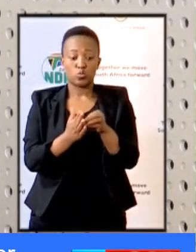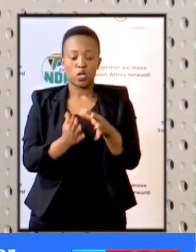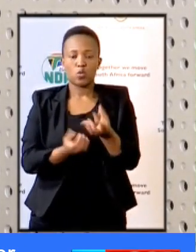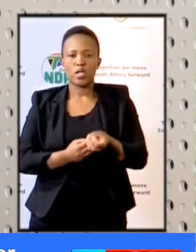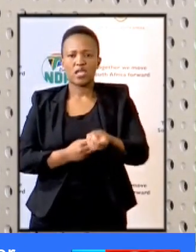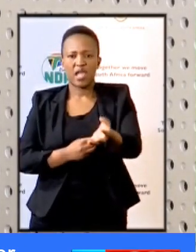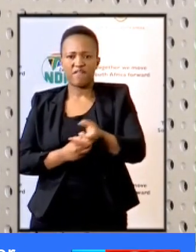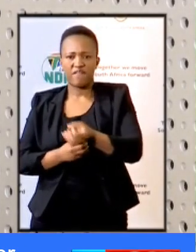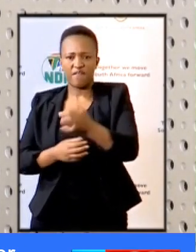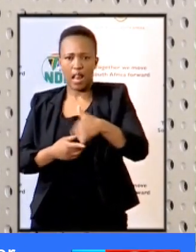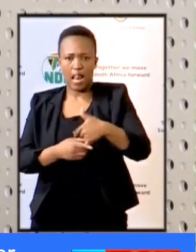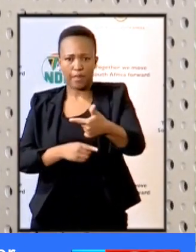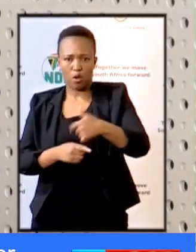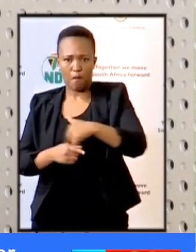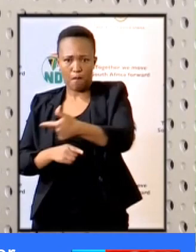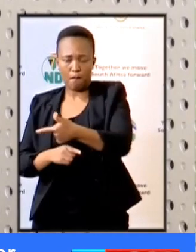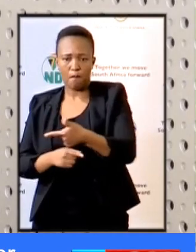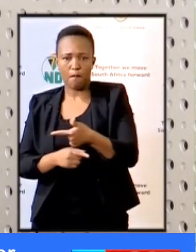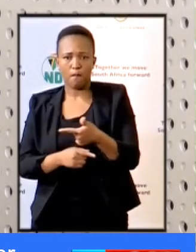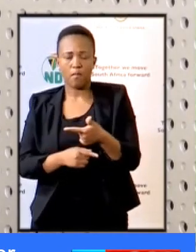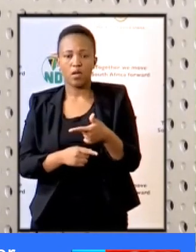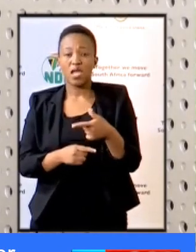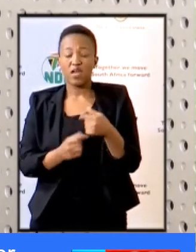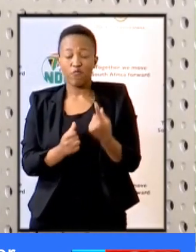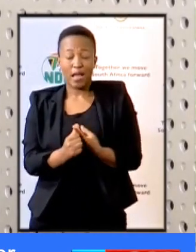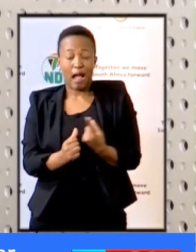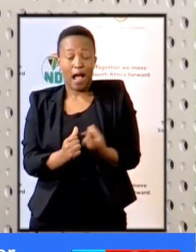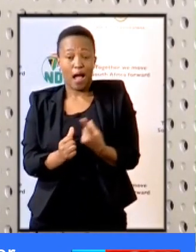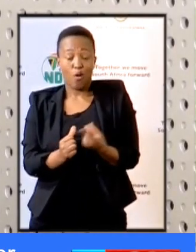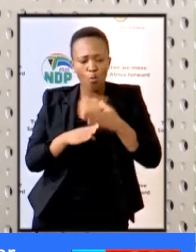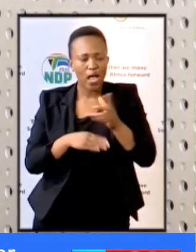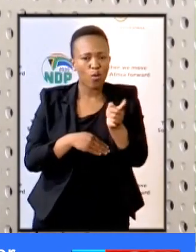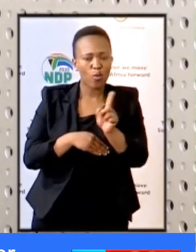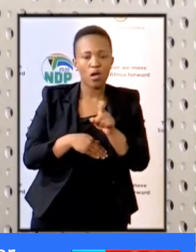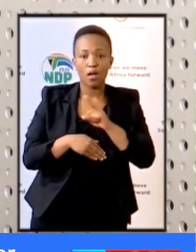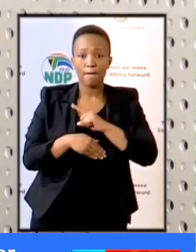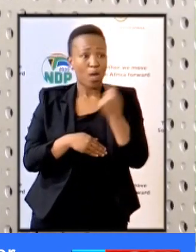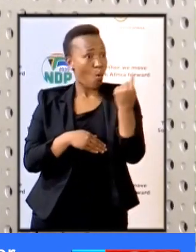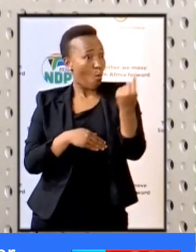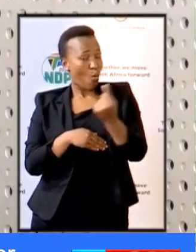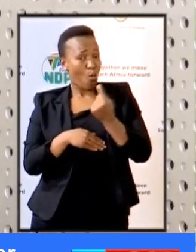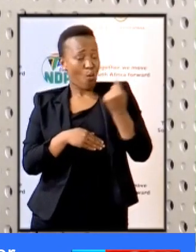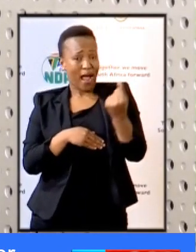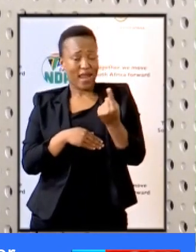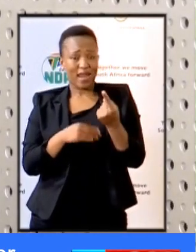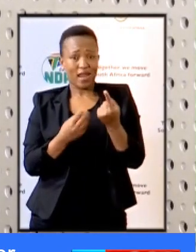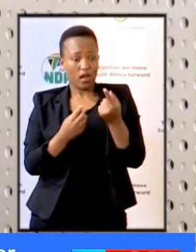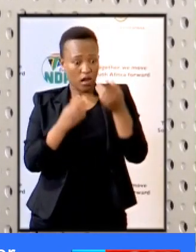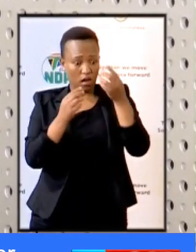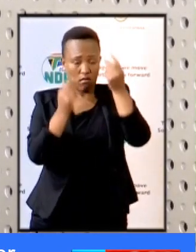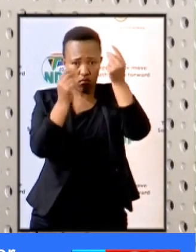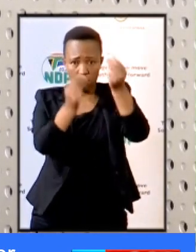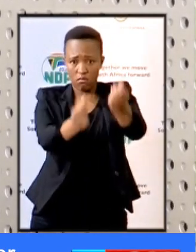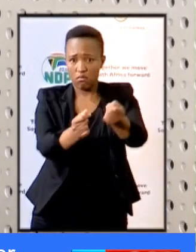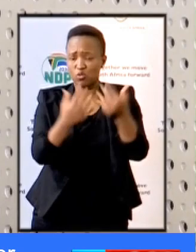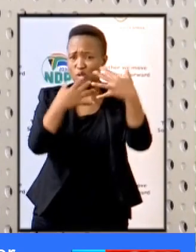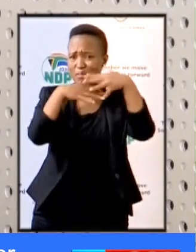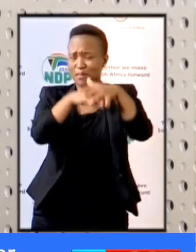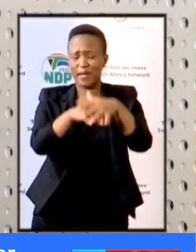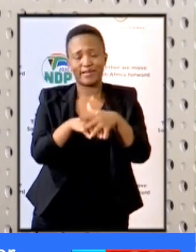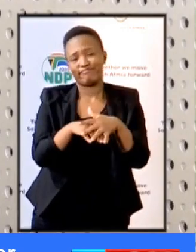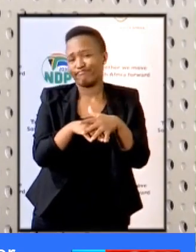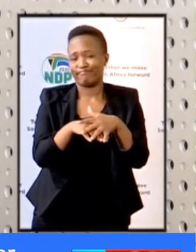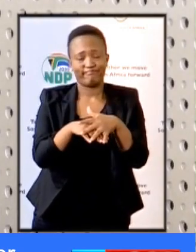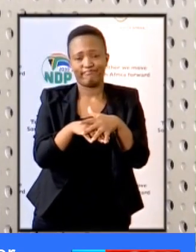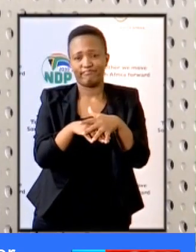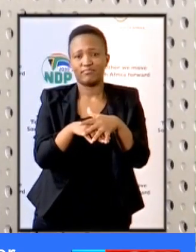moment, if we're counting all NSFAS students, we are talking single source that may be able to, even quite a number of them, to